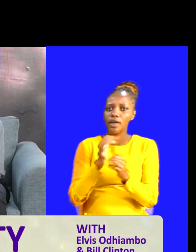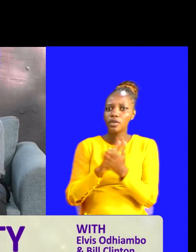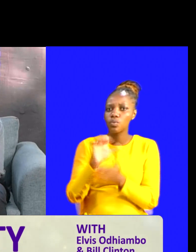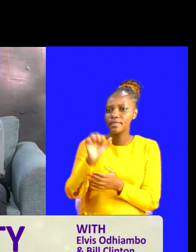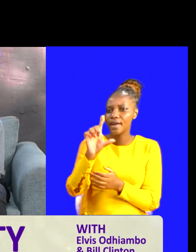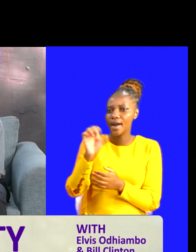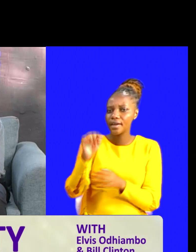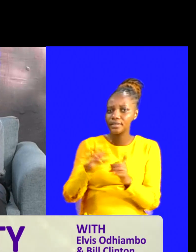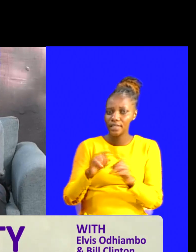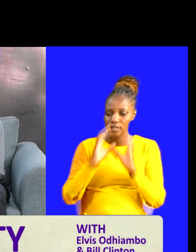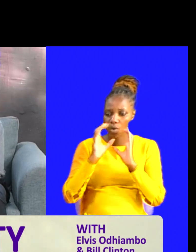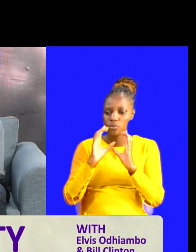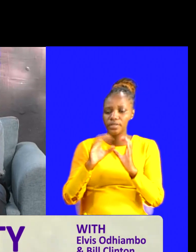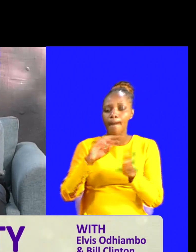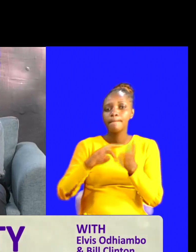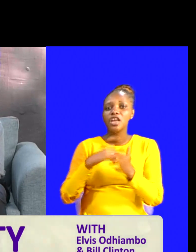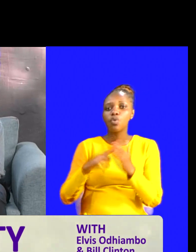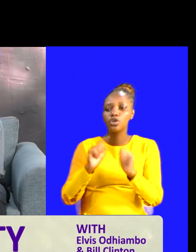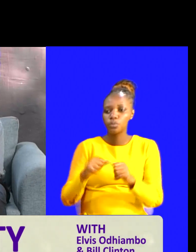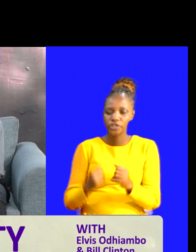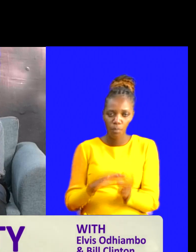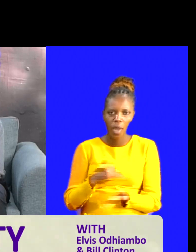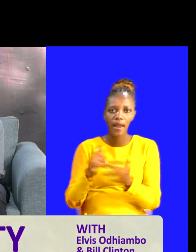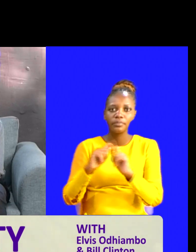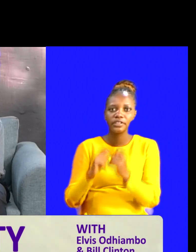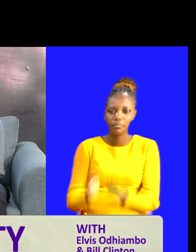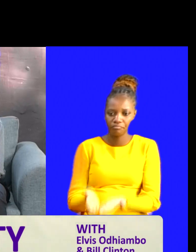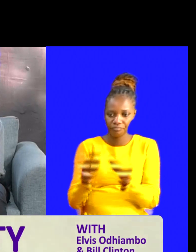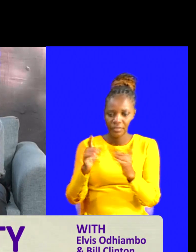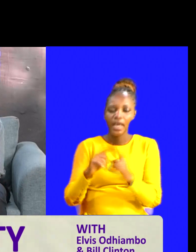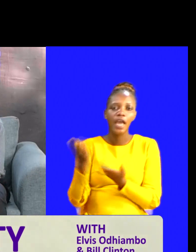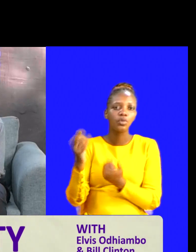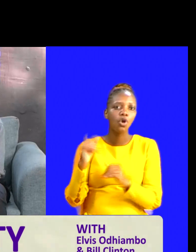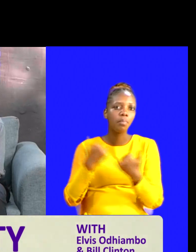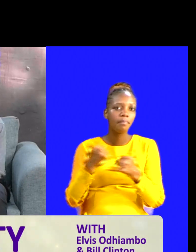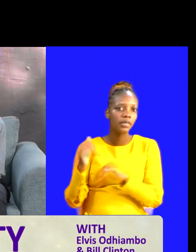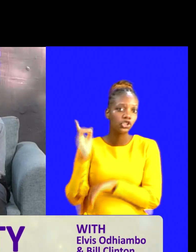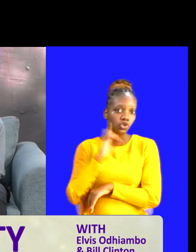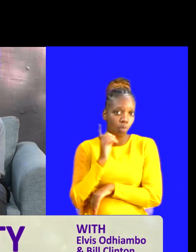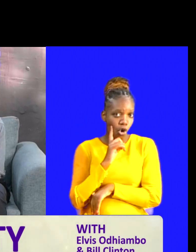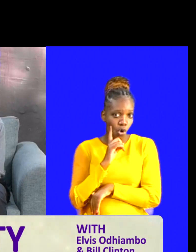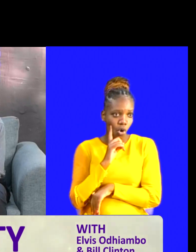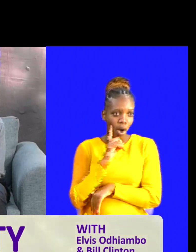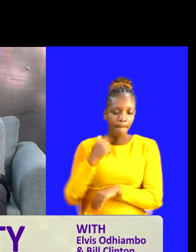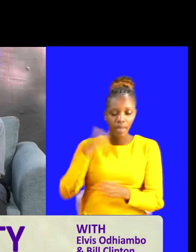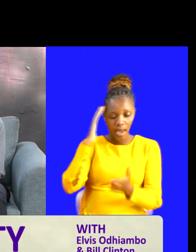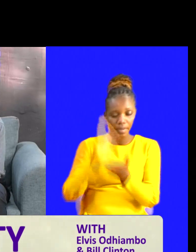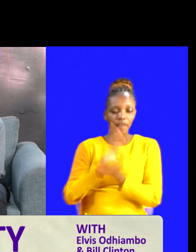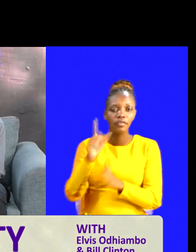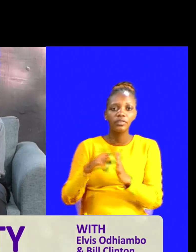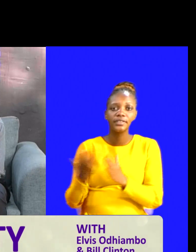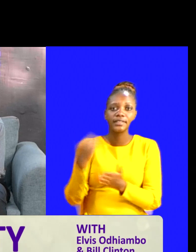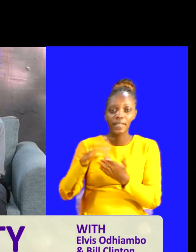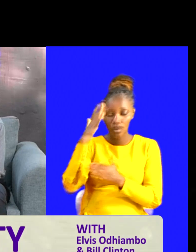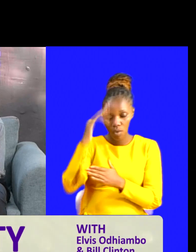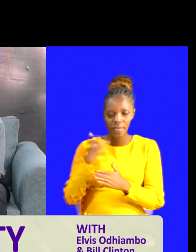He's going to bring a lot in the squad. So hopefully against Crystal Palace tomorrow, I believe he'll start again, because he had a really